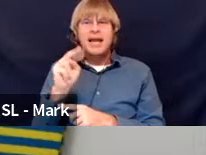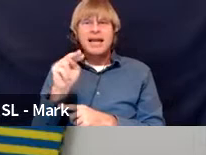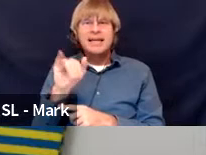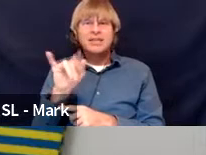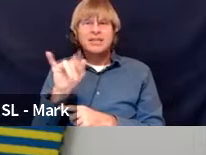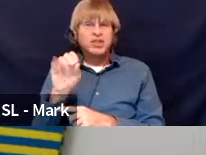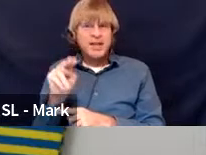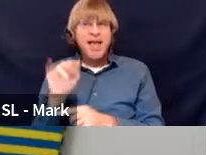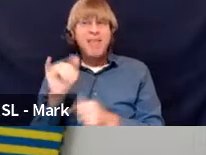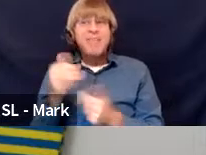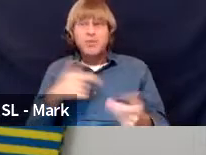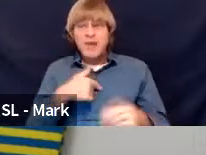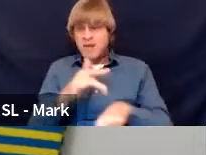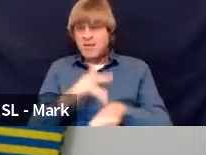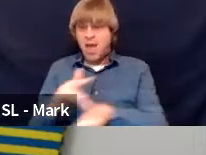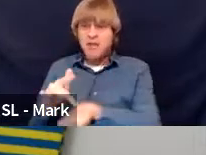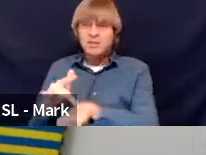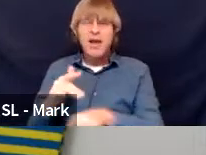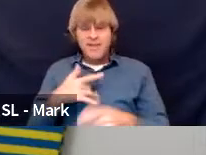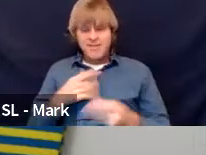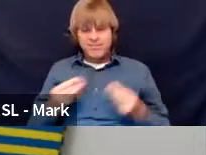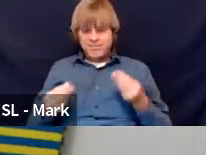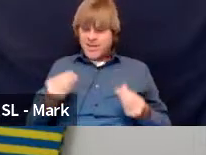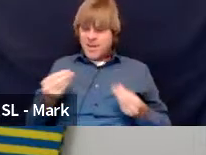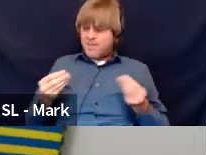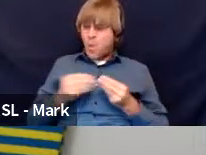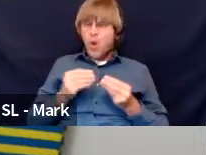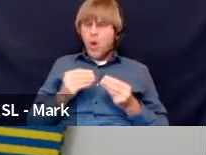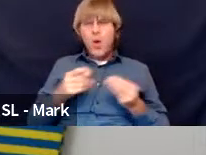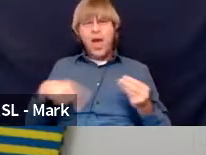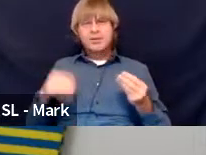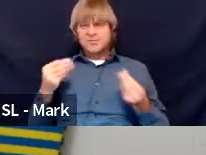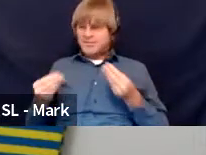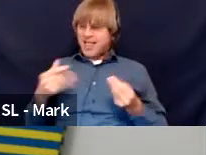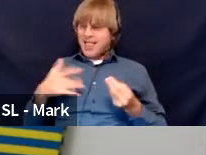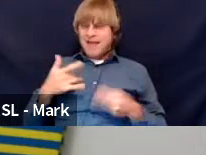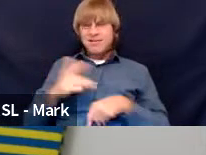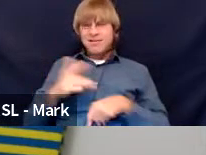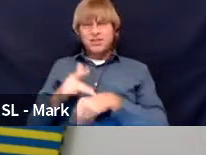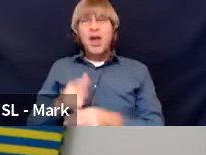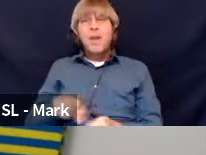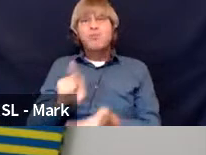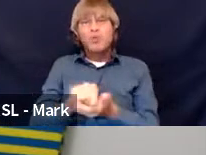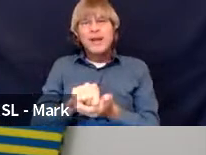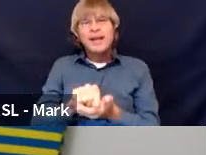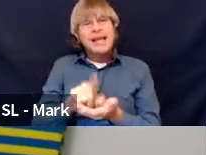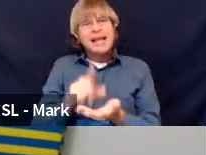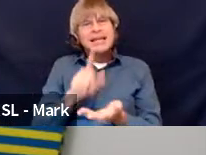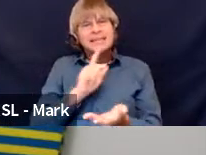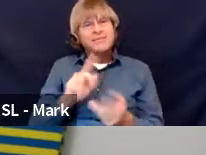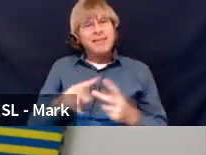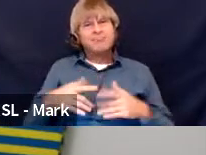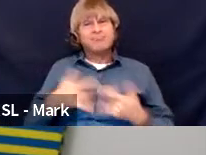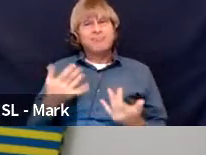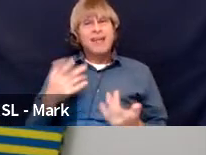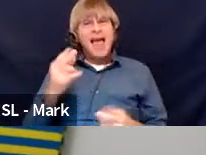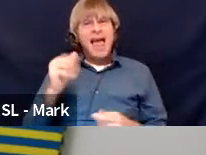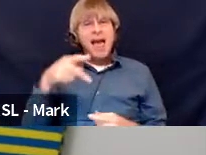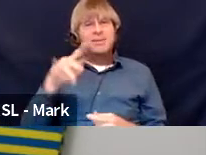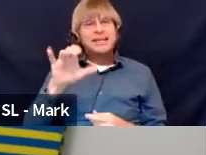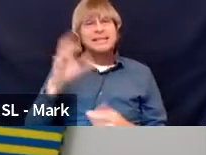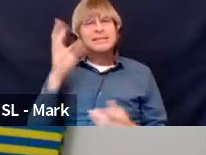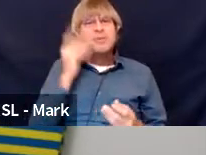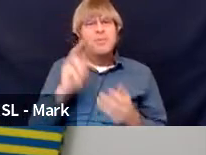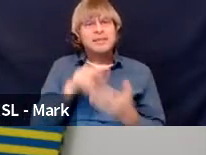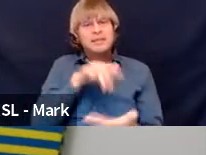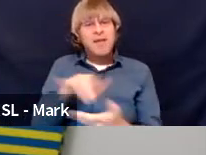that we touch actually mean more to us. It's a whole scientific thing. And print is a haptic experience. Haptics just means